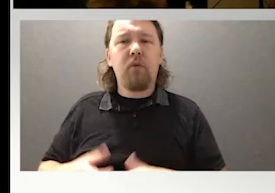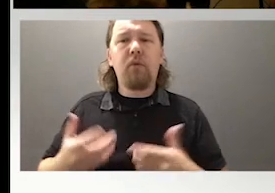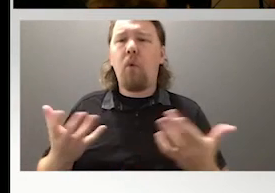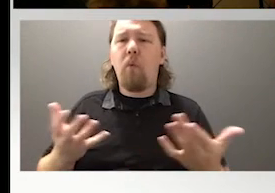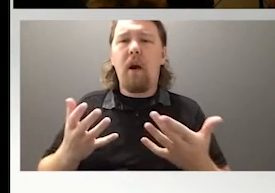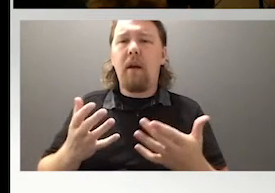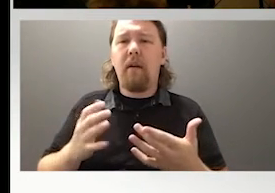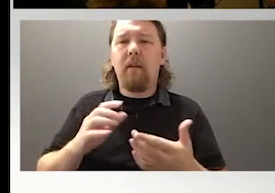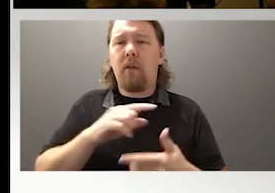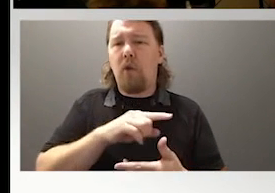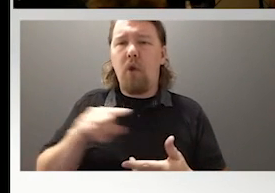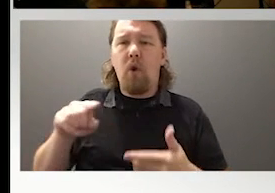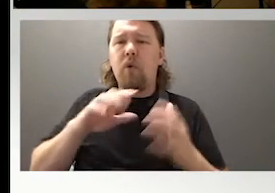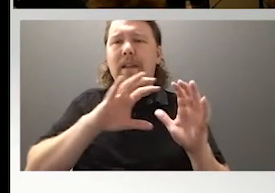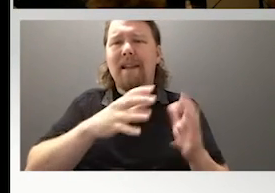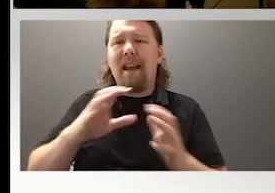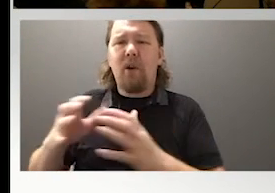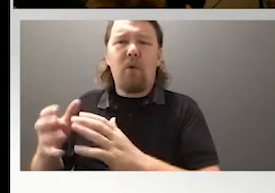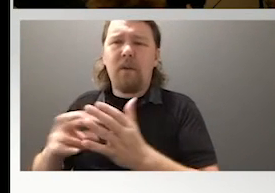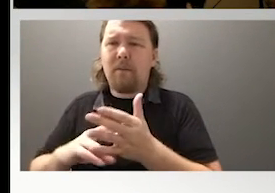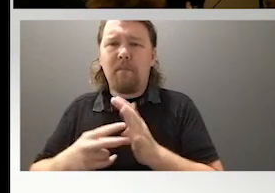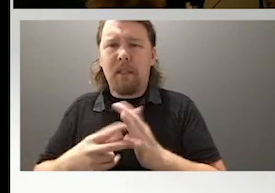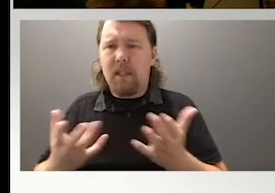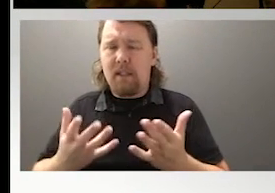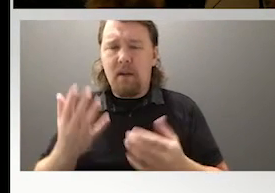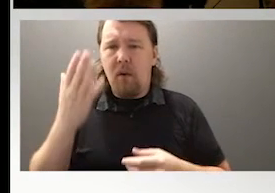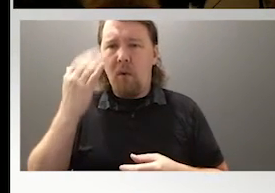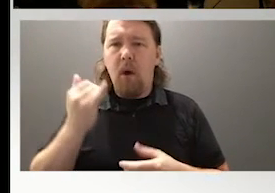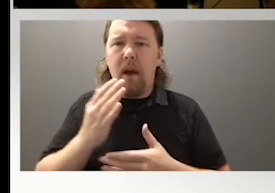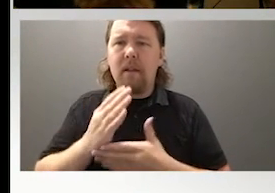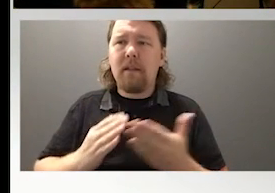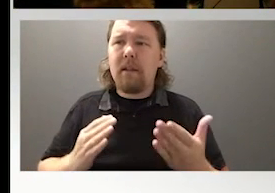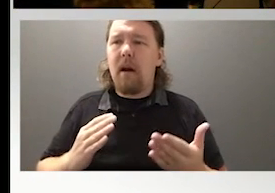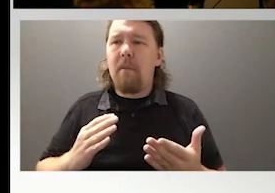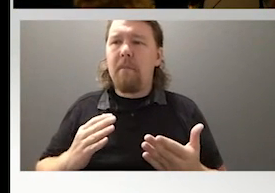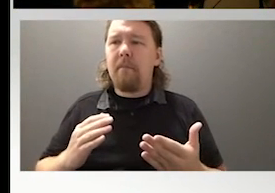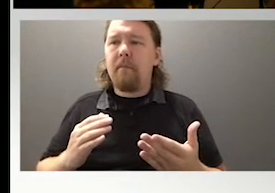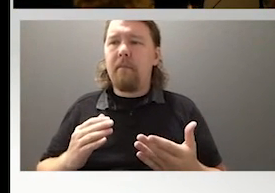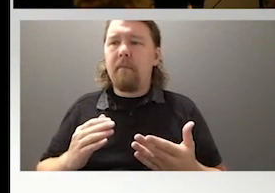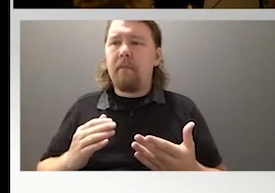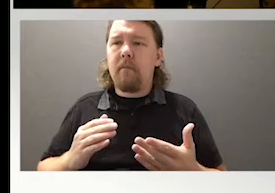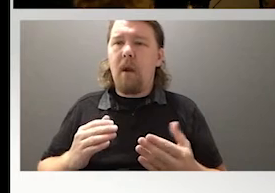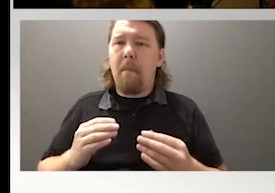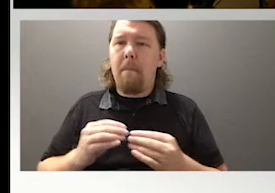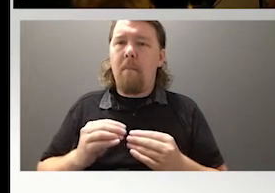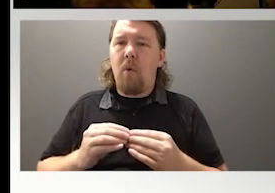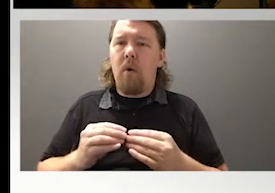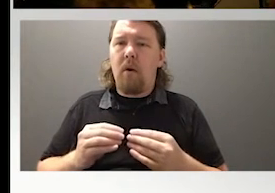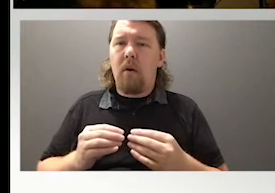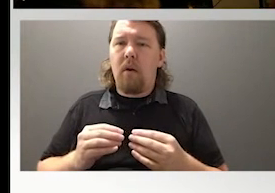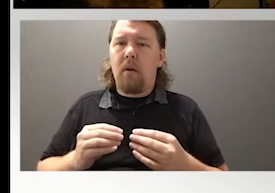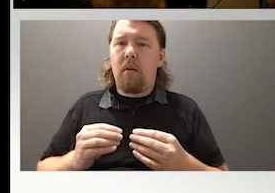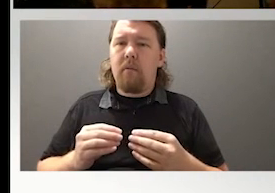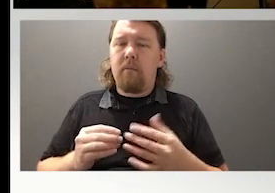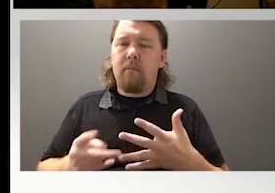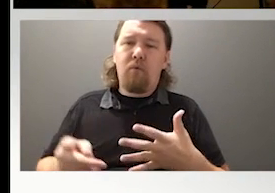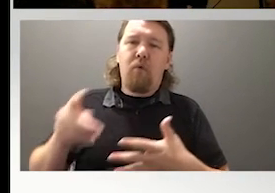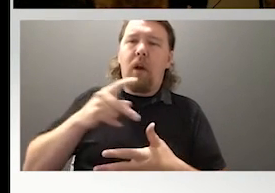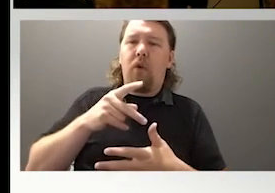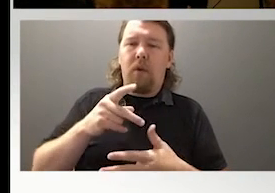these categories mean and why some are being highlighted to